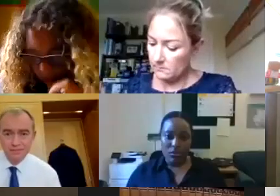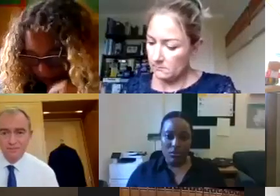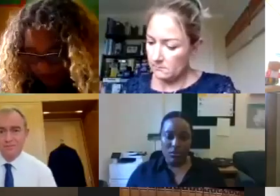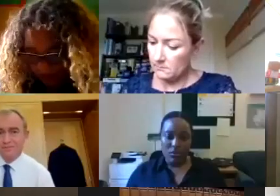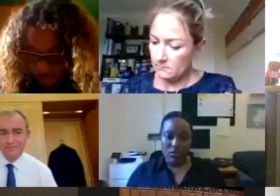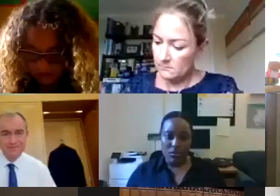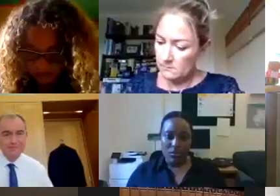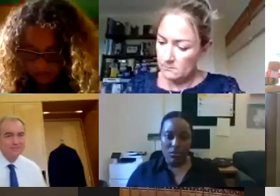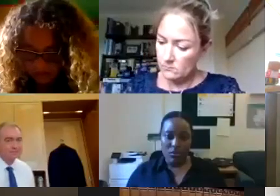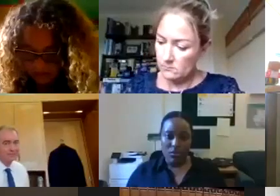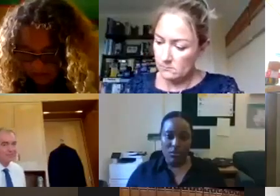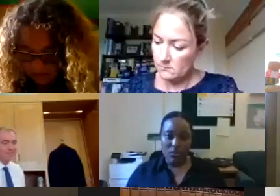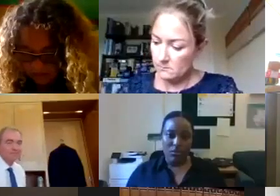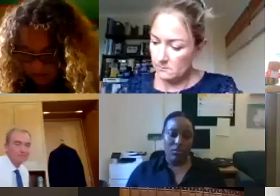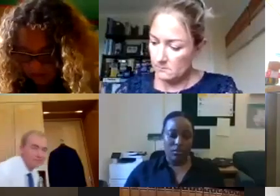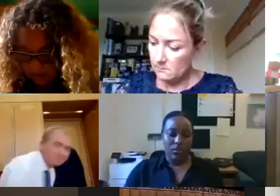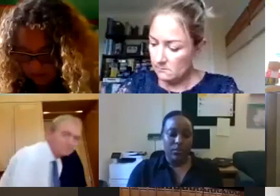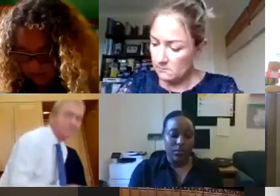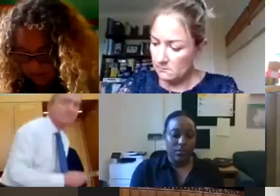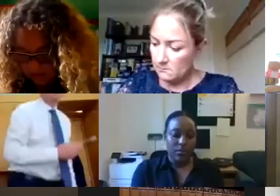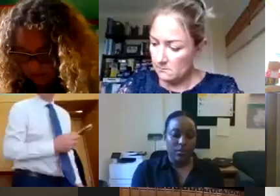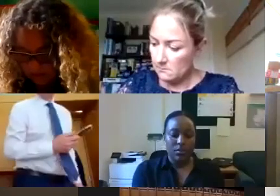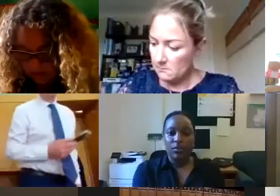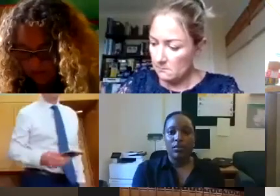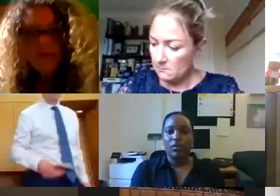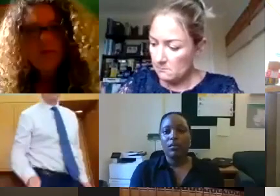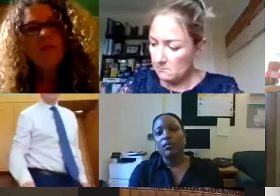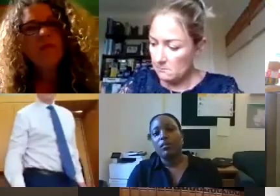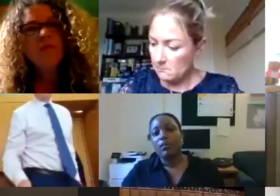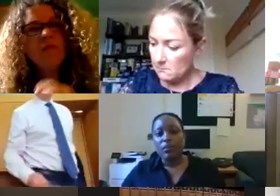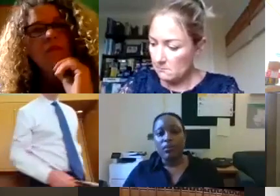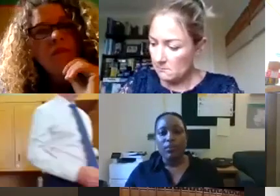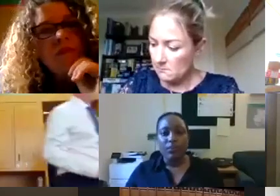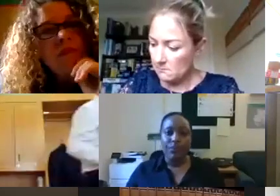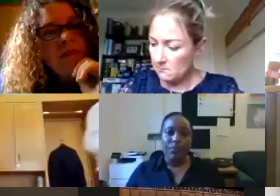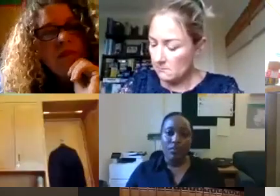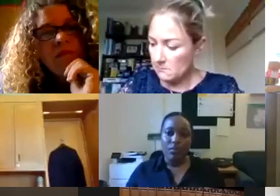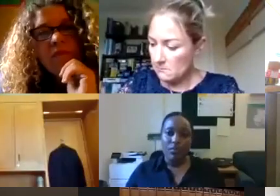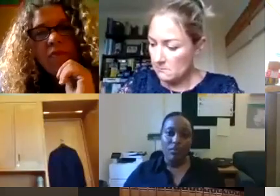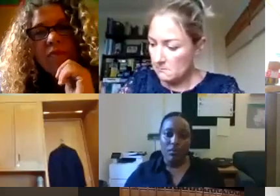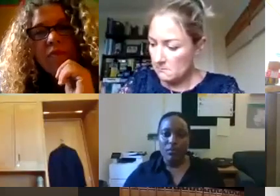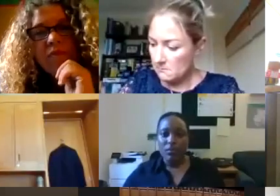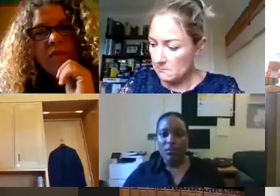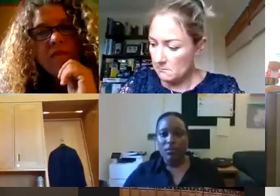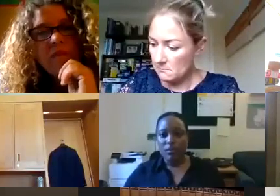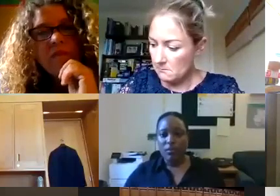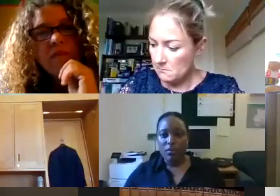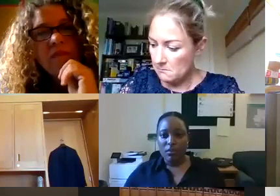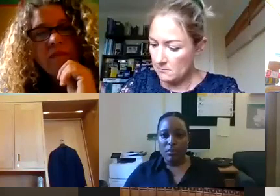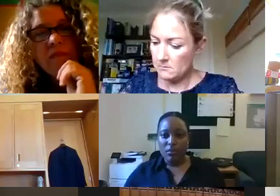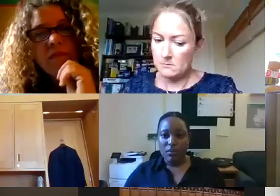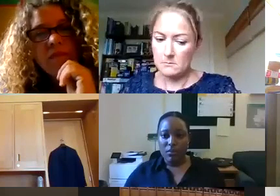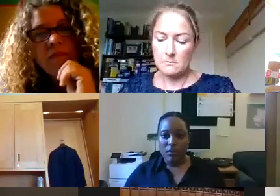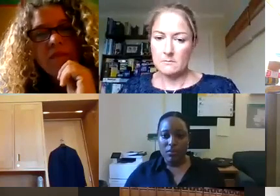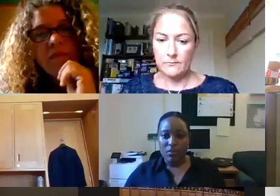appgsyn@nht.org.uk, and we'll have the choice to vote for either Blake or Hart using the Outlook voting buttons.